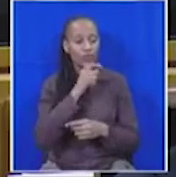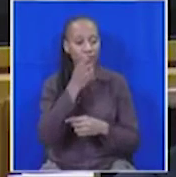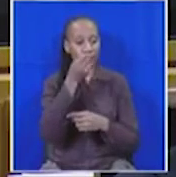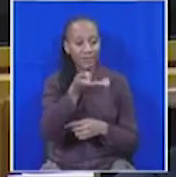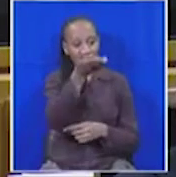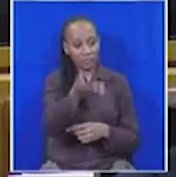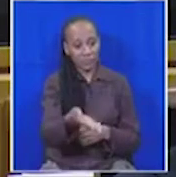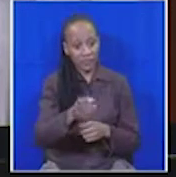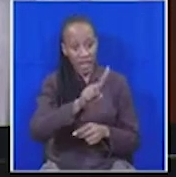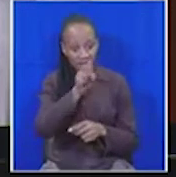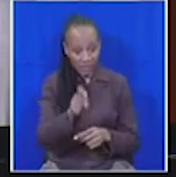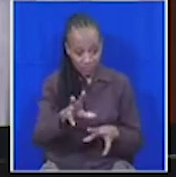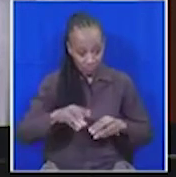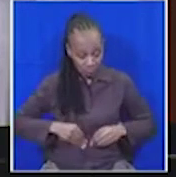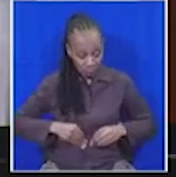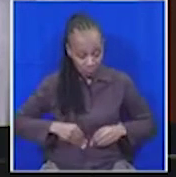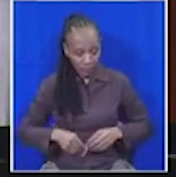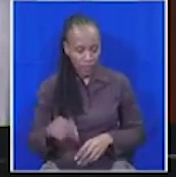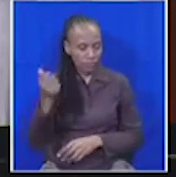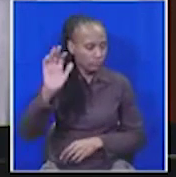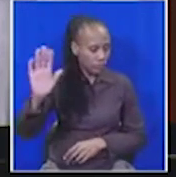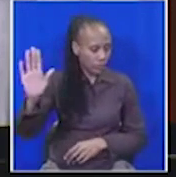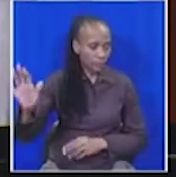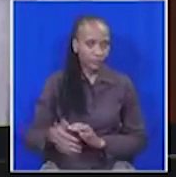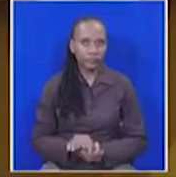Honourable Member. I won't take a question.